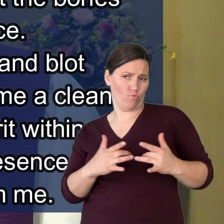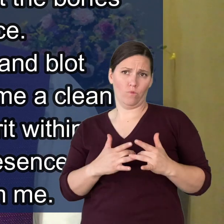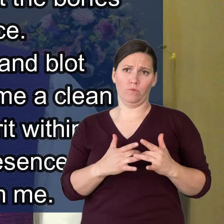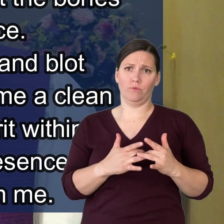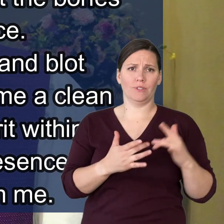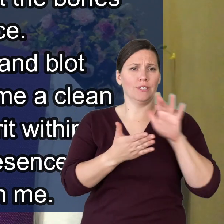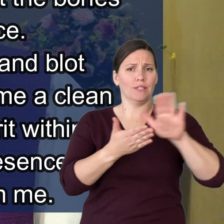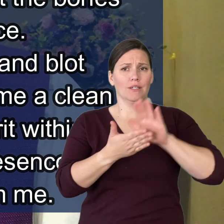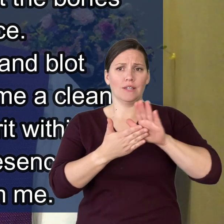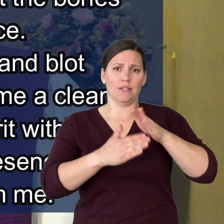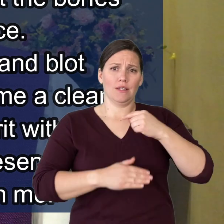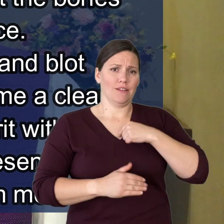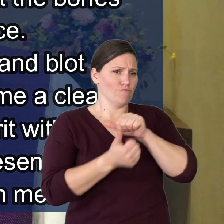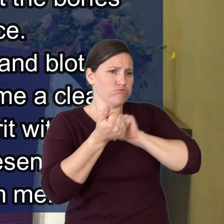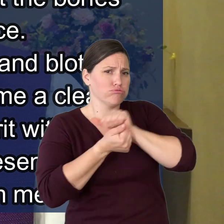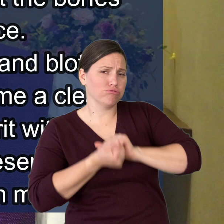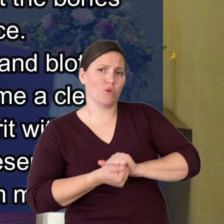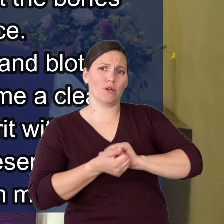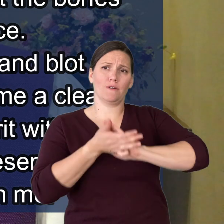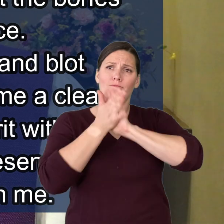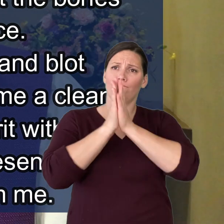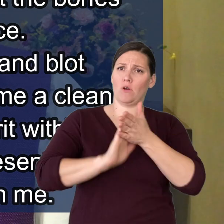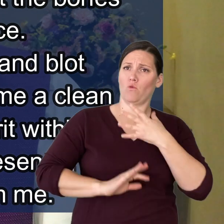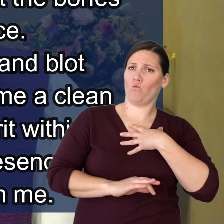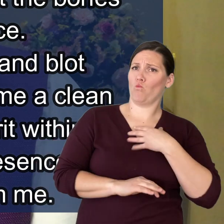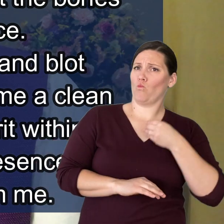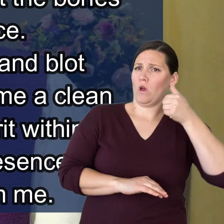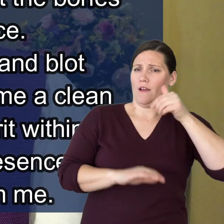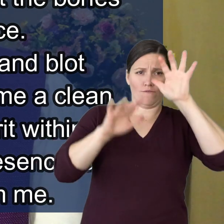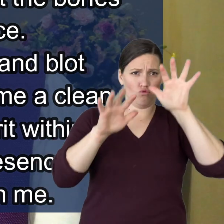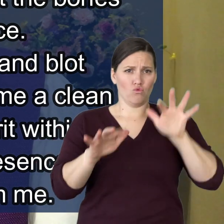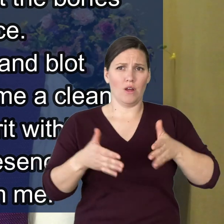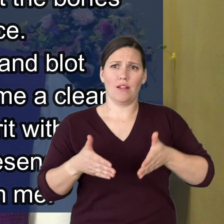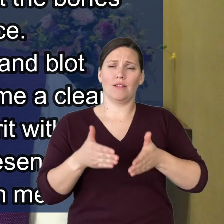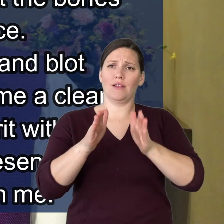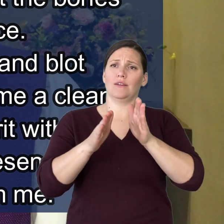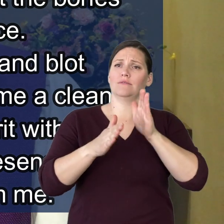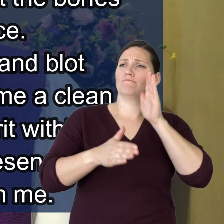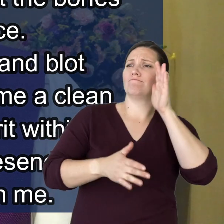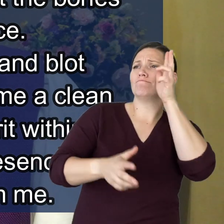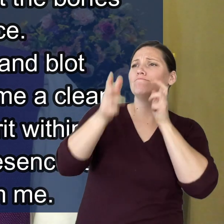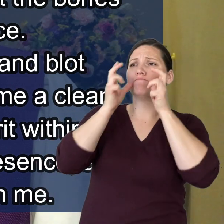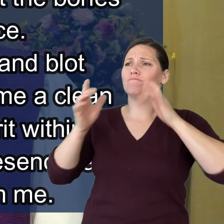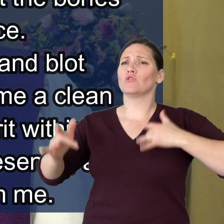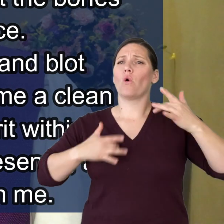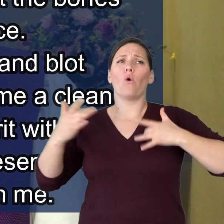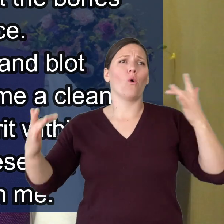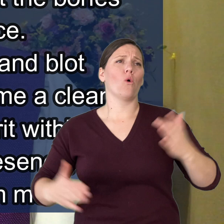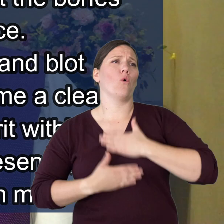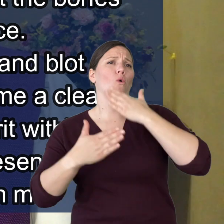Purge me with hyssop, and I will be clean. Wash me, and I shall be whiter than snow. Let me hear joy